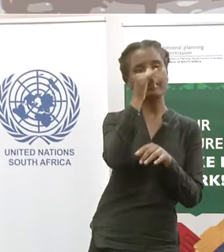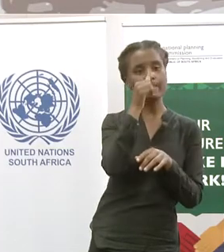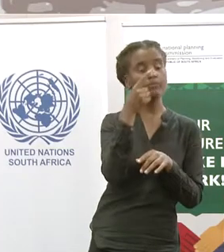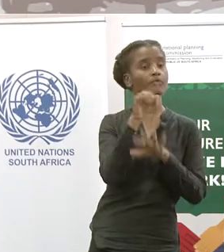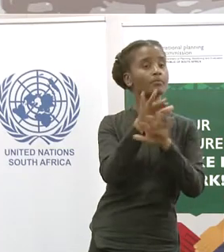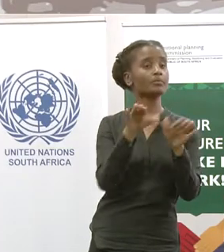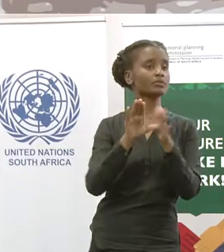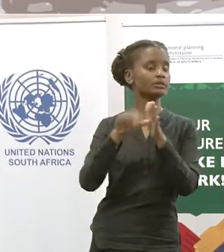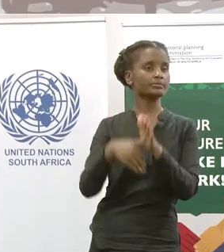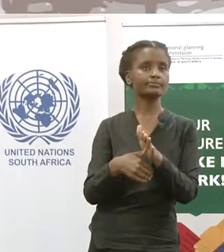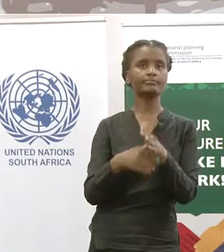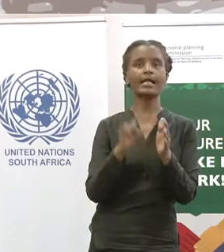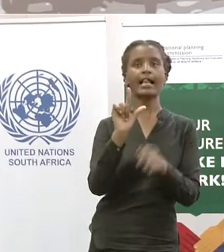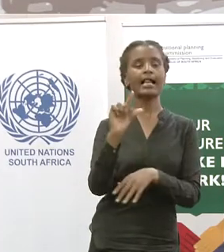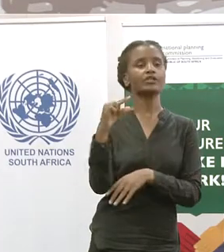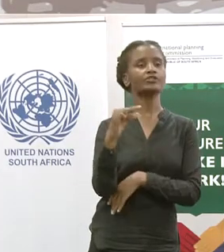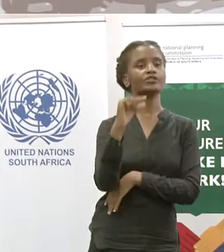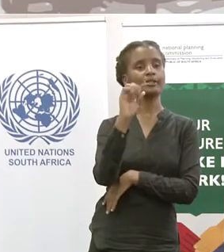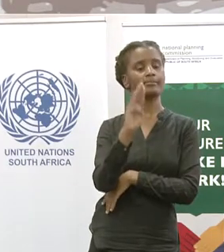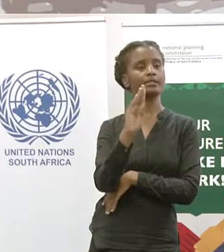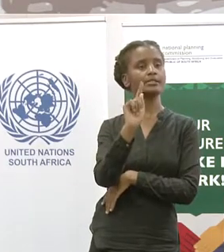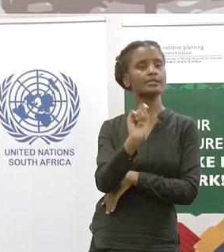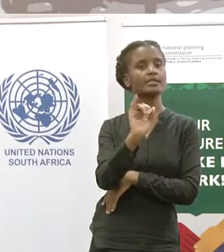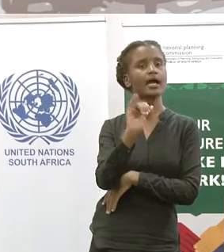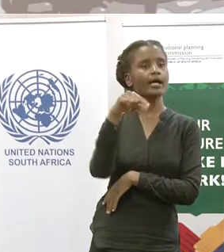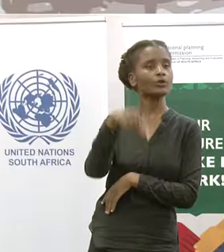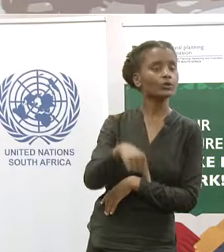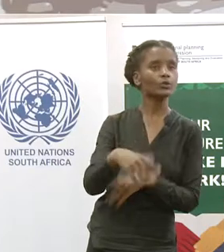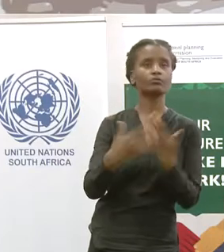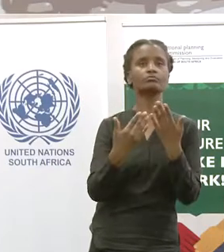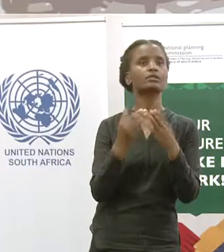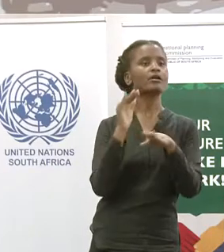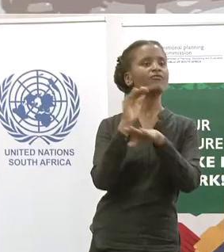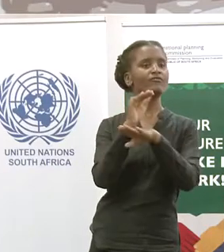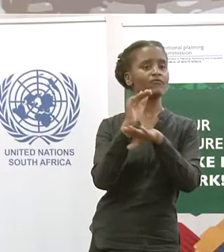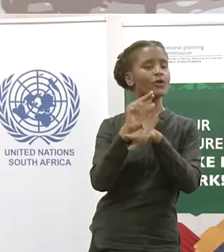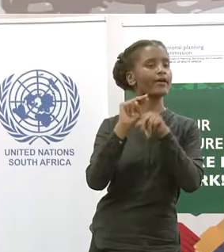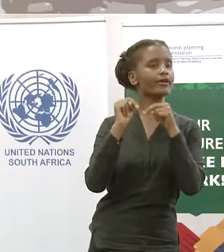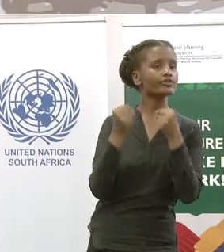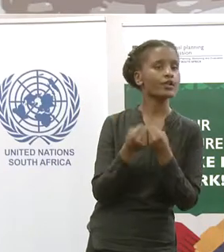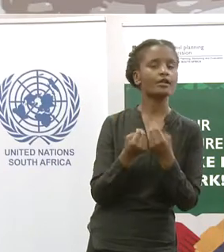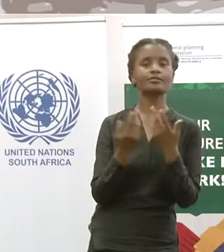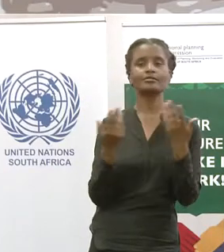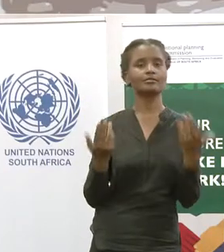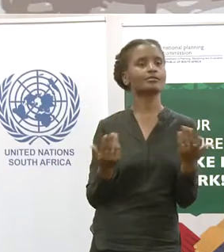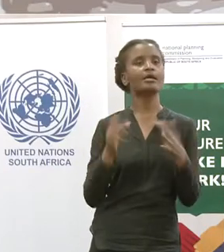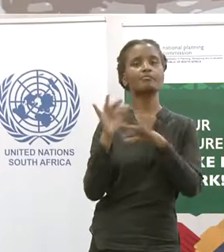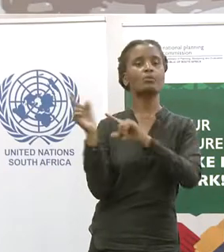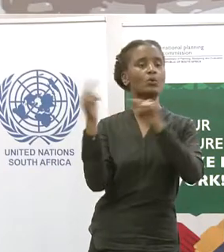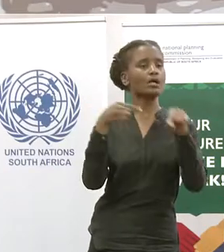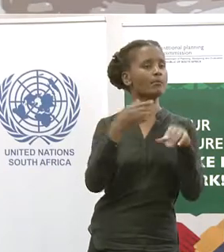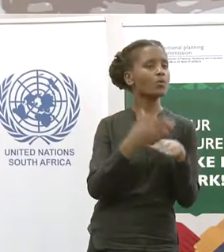disability, LGBTIQ, foreign nationals, migrants, refugees, and other